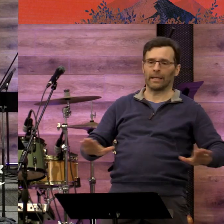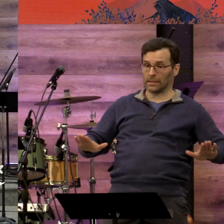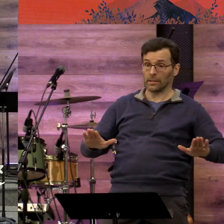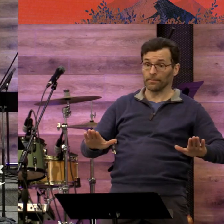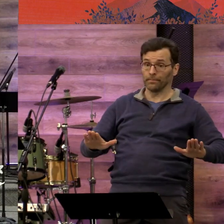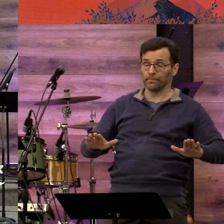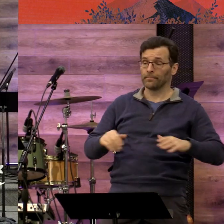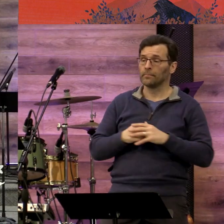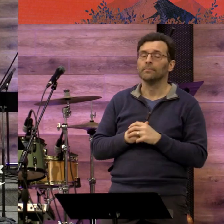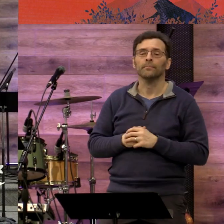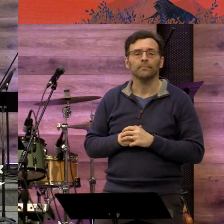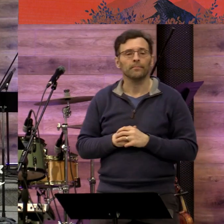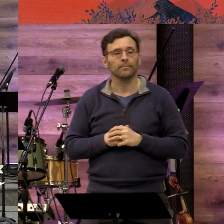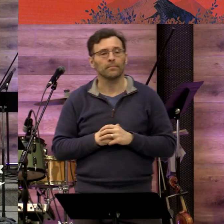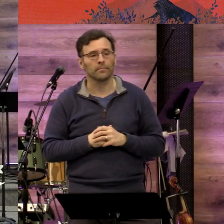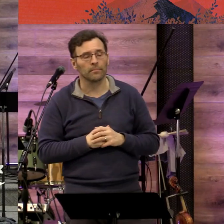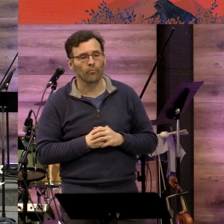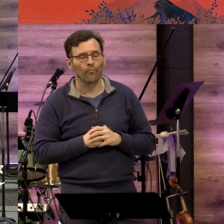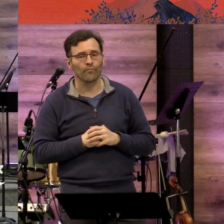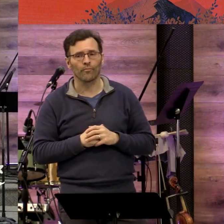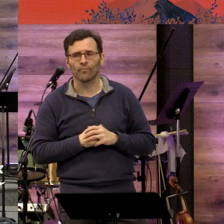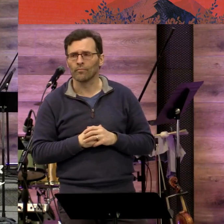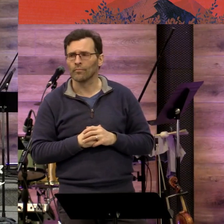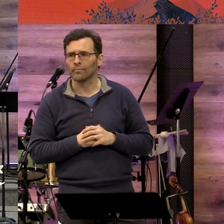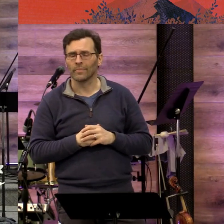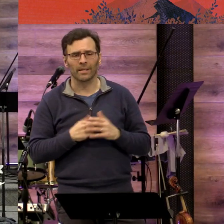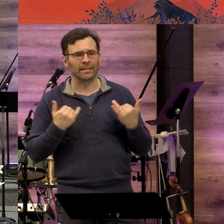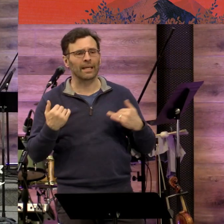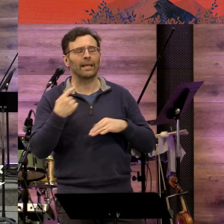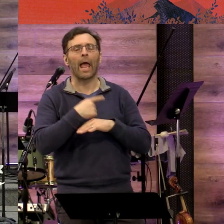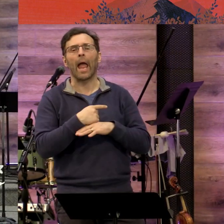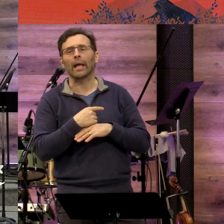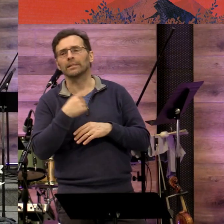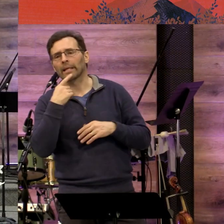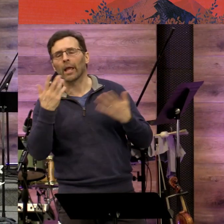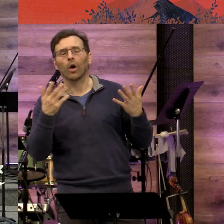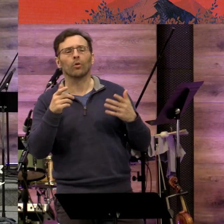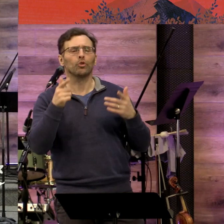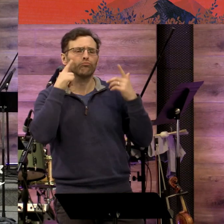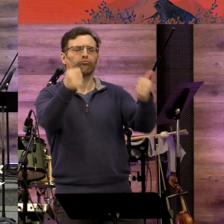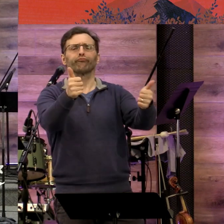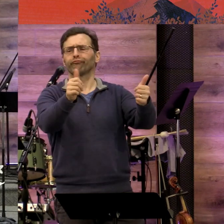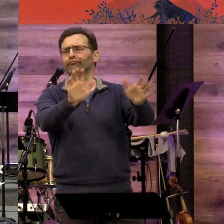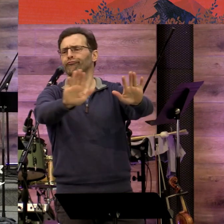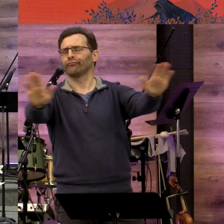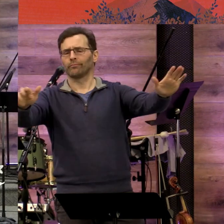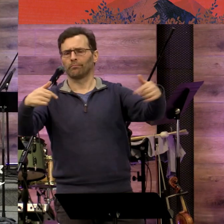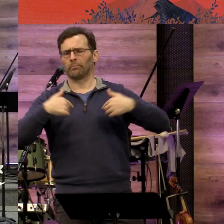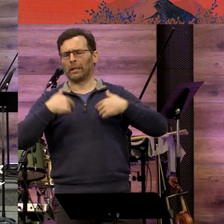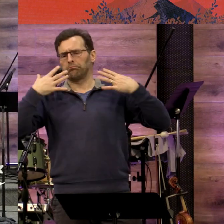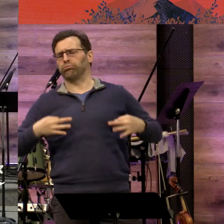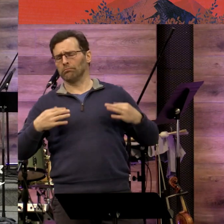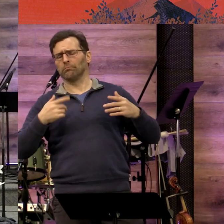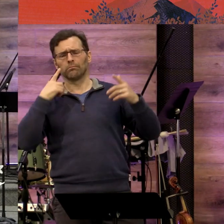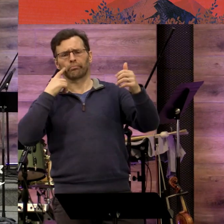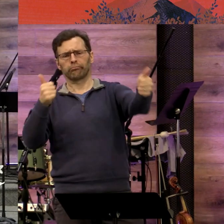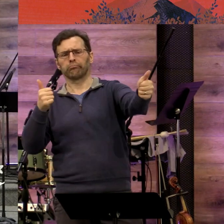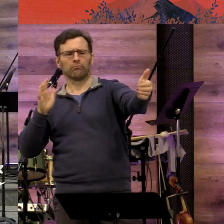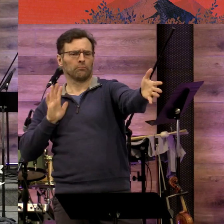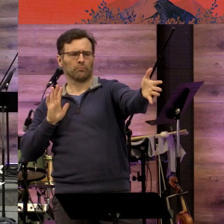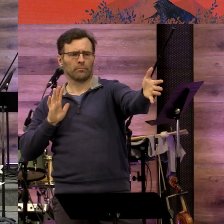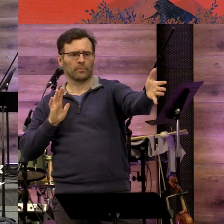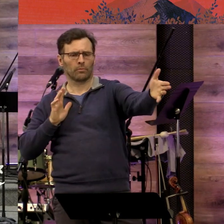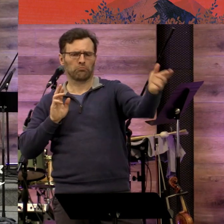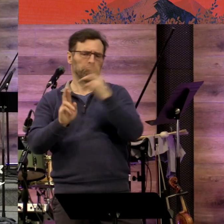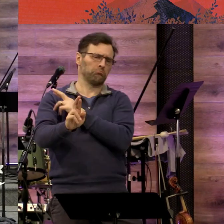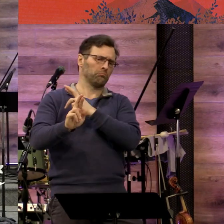Now, I know it's in vogue today to say, well, you do you, and I'll do me. And we got to be